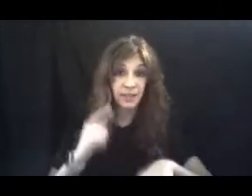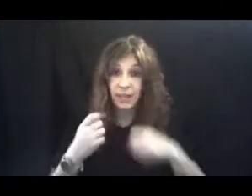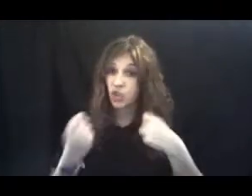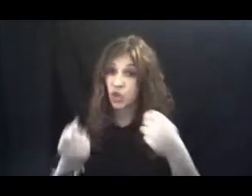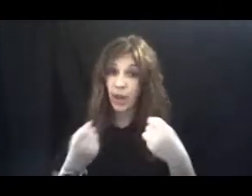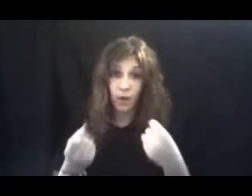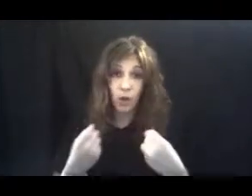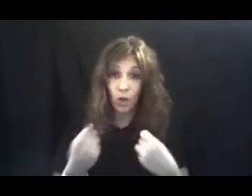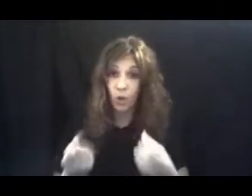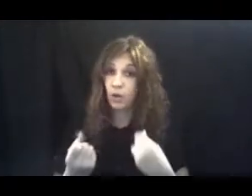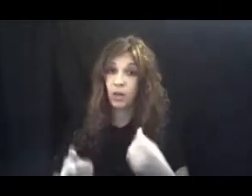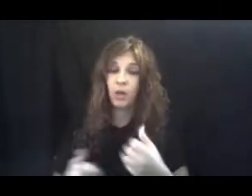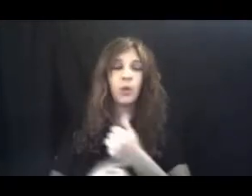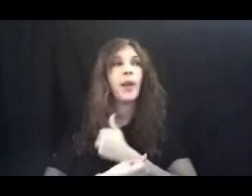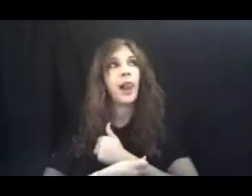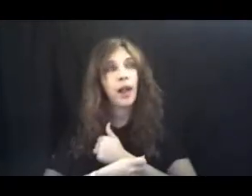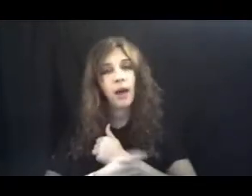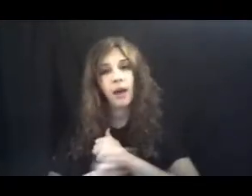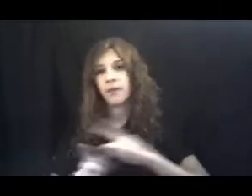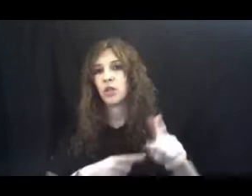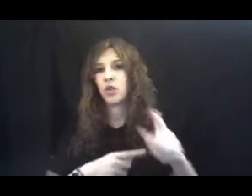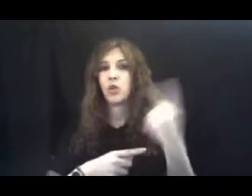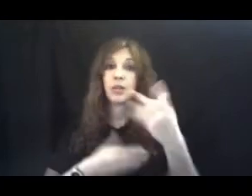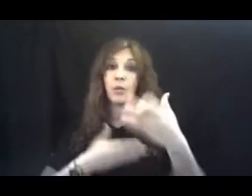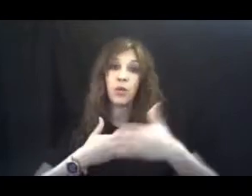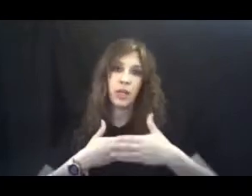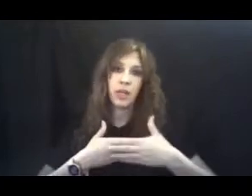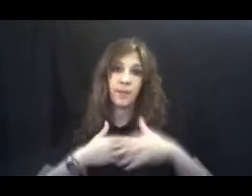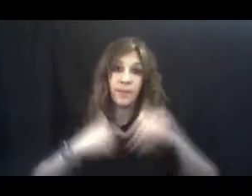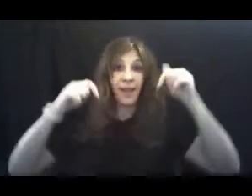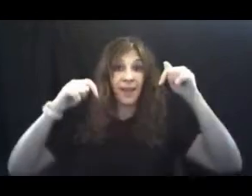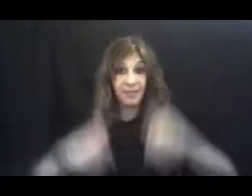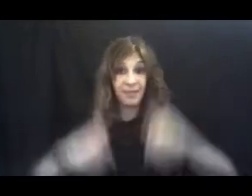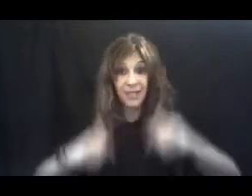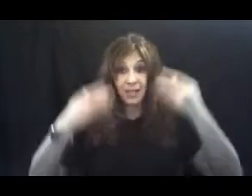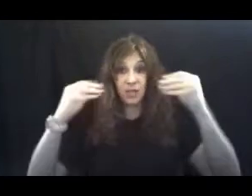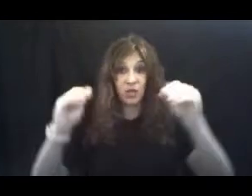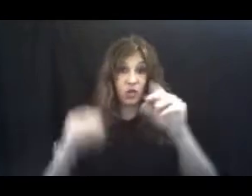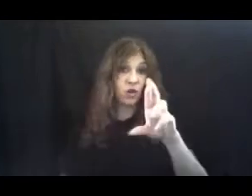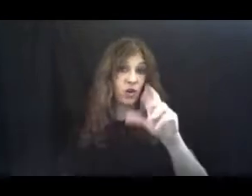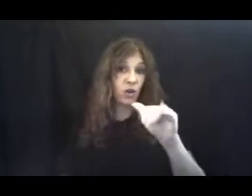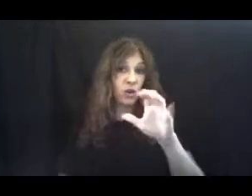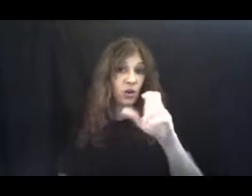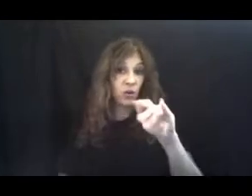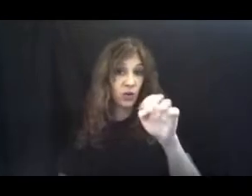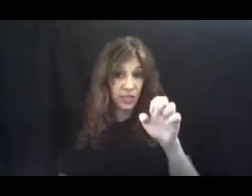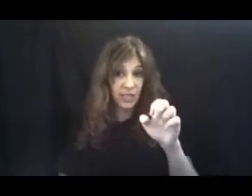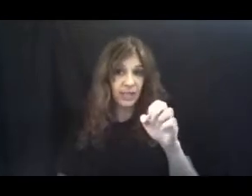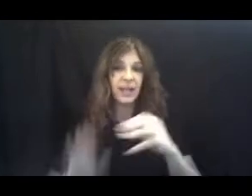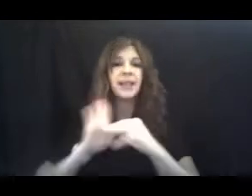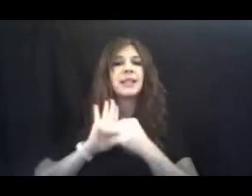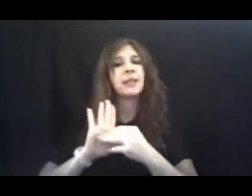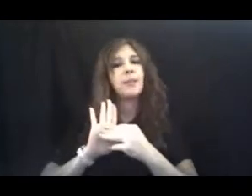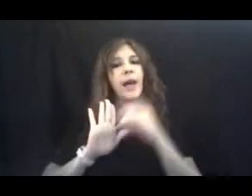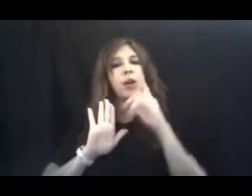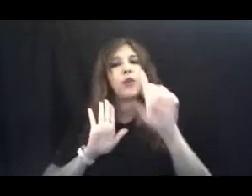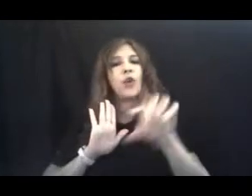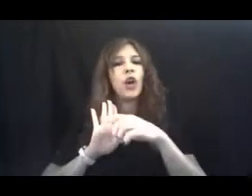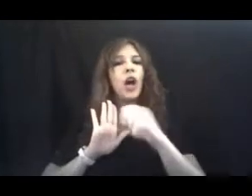would love to go to somewhere, and this store here on Racine is a model for all of the other